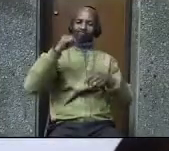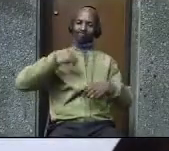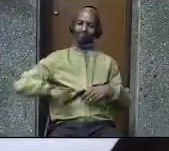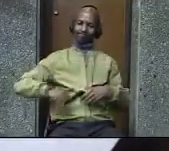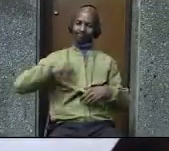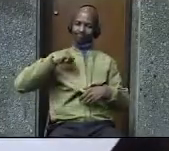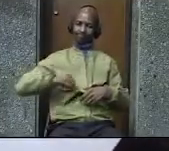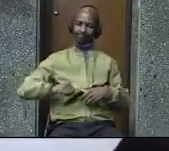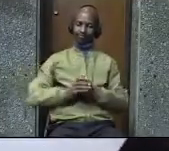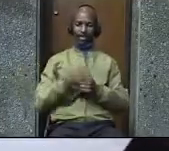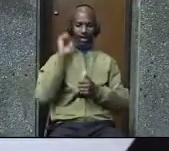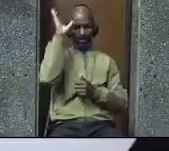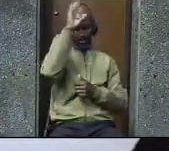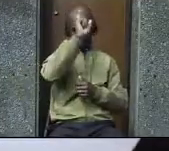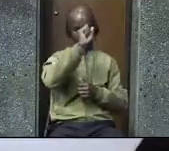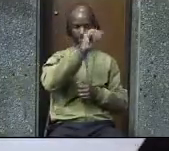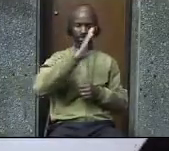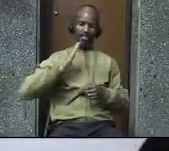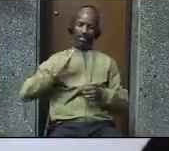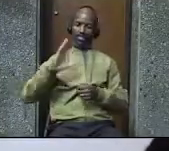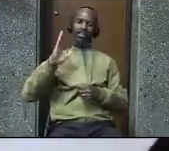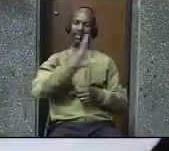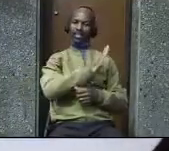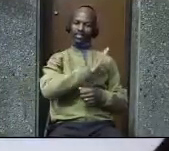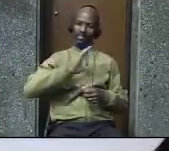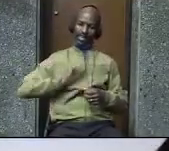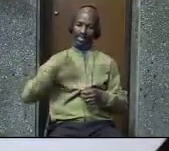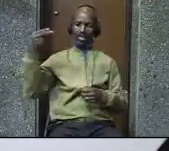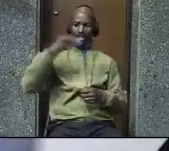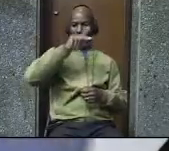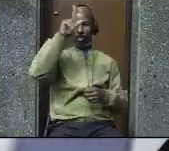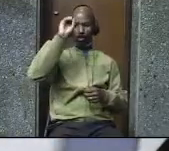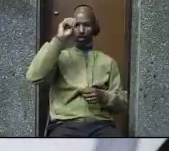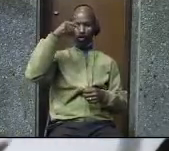assume. Councillor Shope, please stand up.